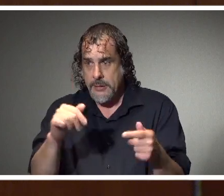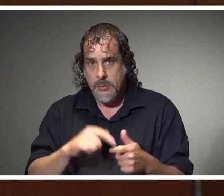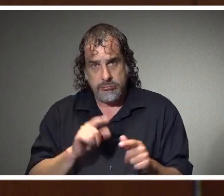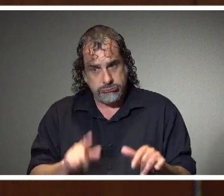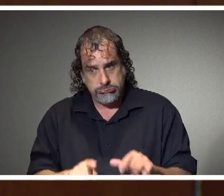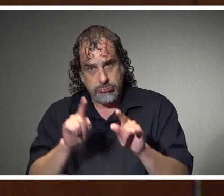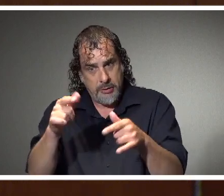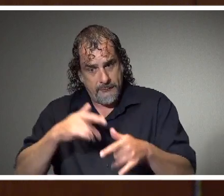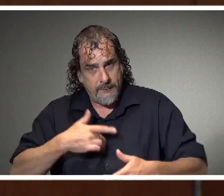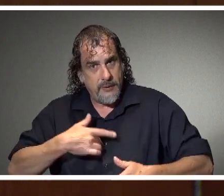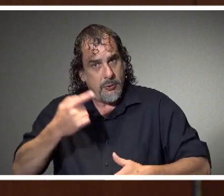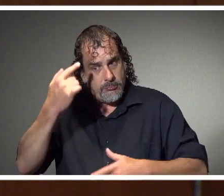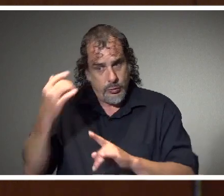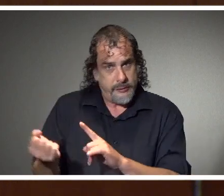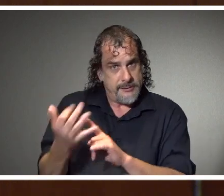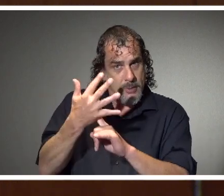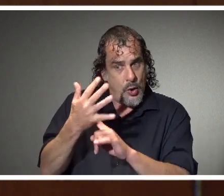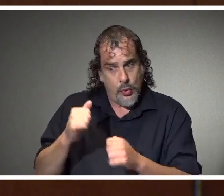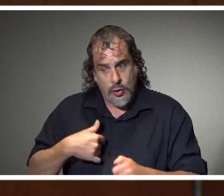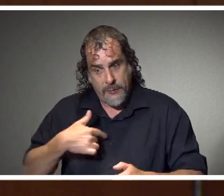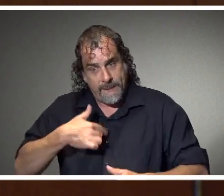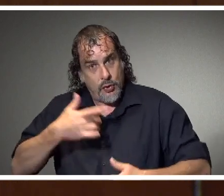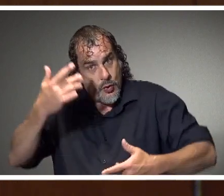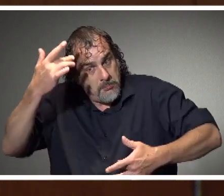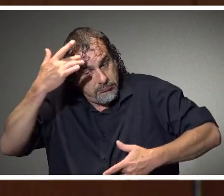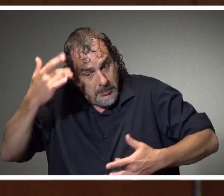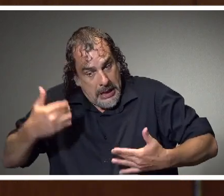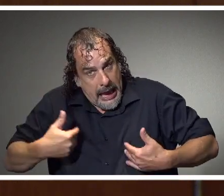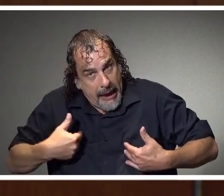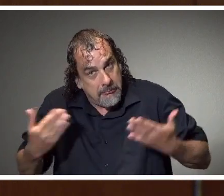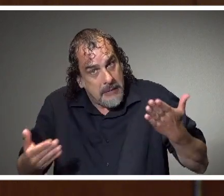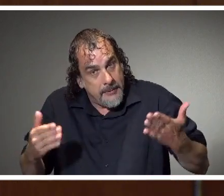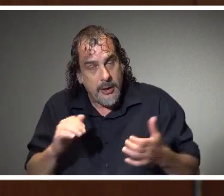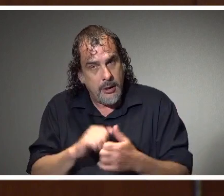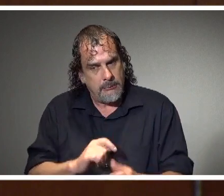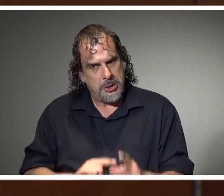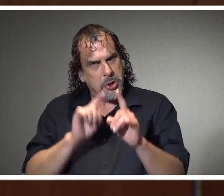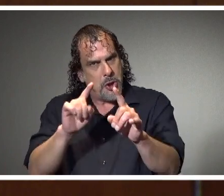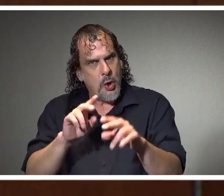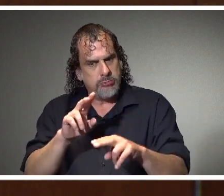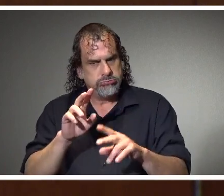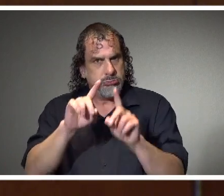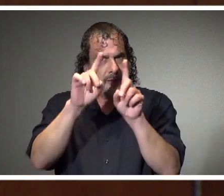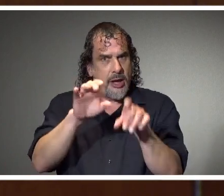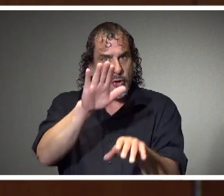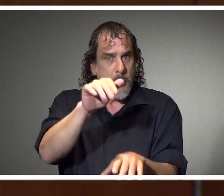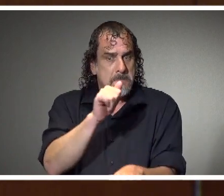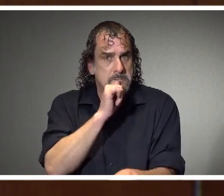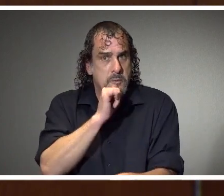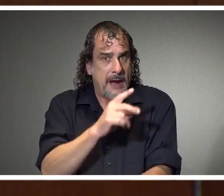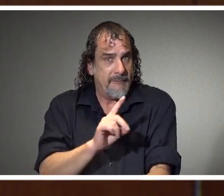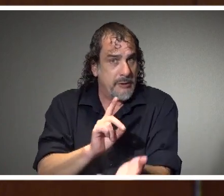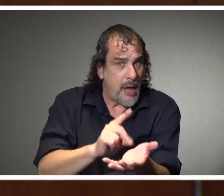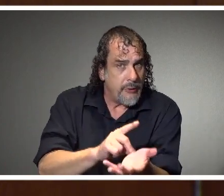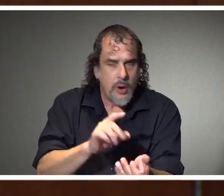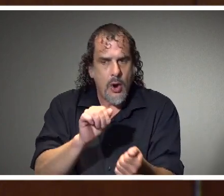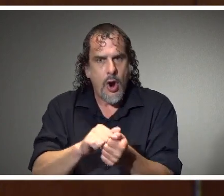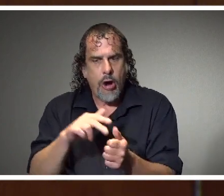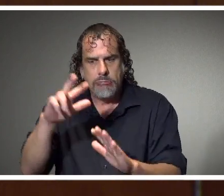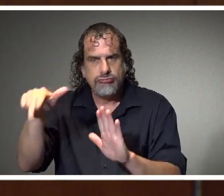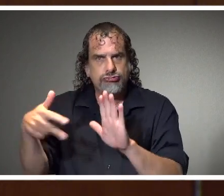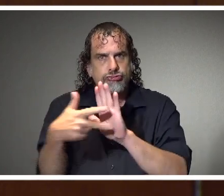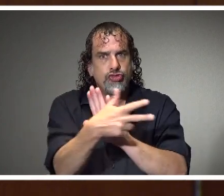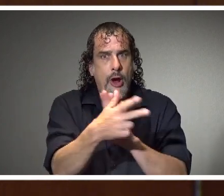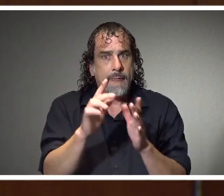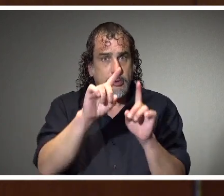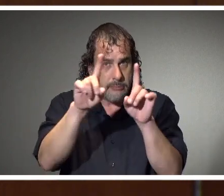If you have symptoms of coronavirus or if you think you've been exposed, use your private clinic or go to one of our drive-in clinics. We